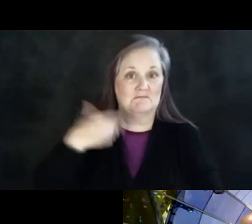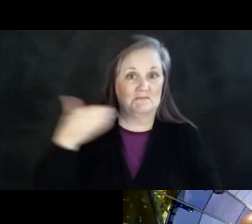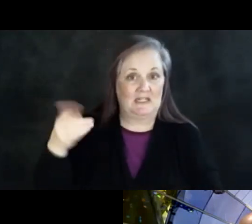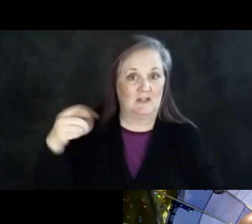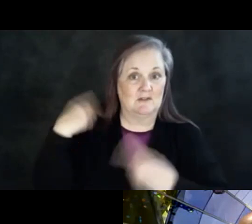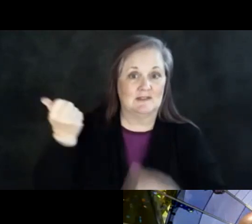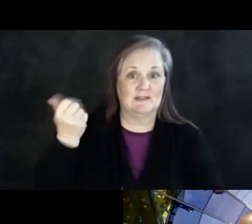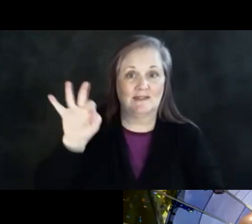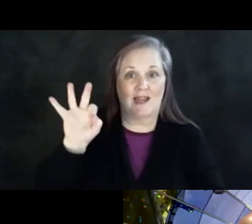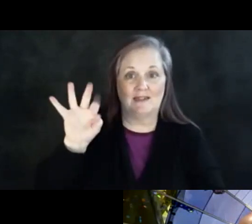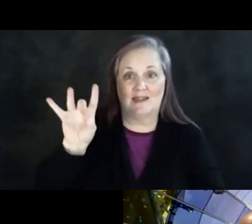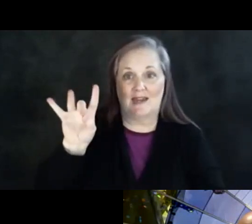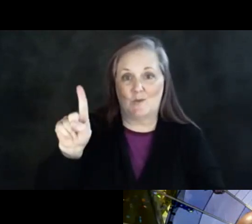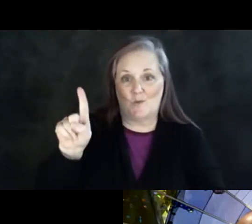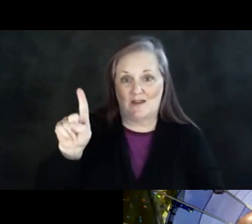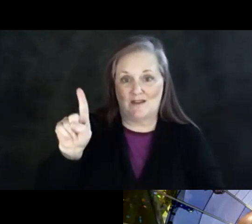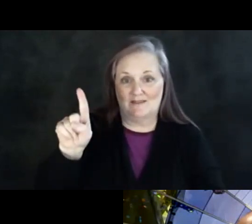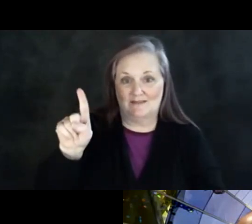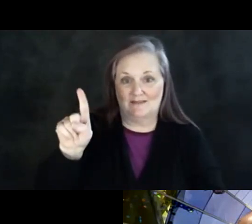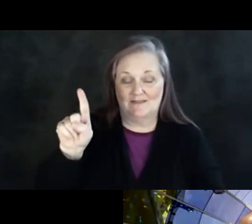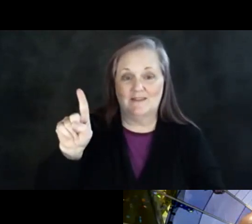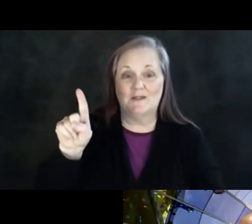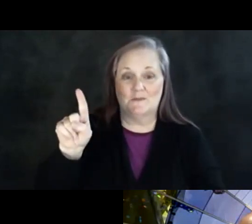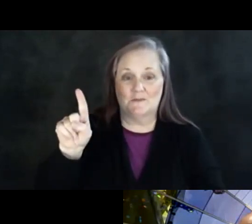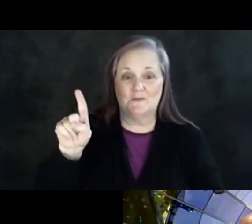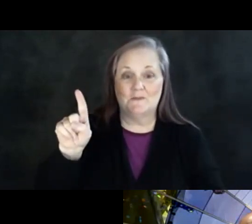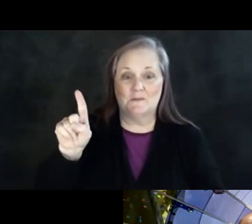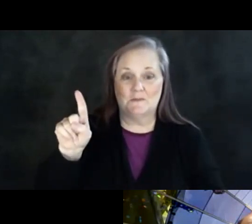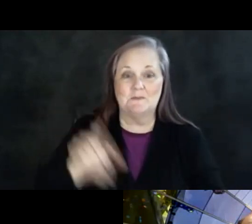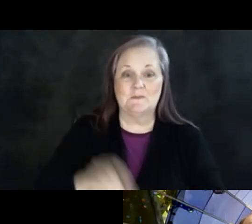since 1981, actually, and